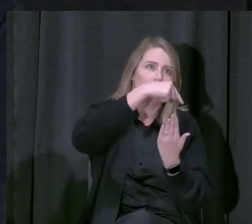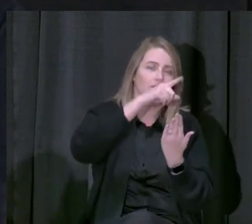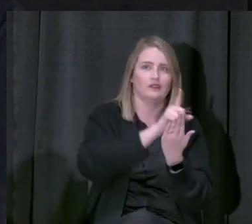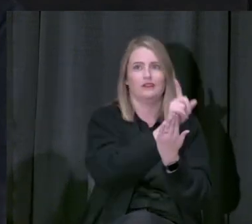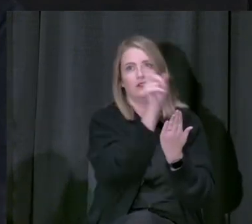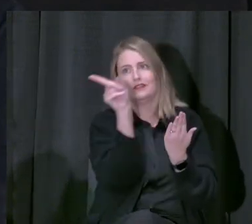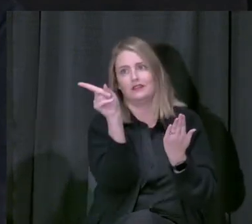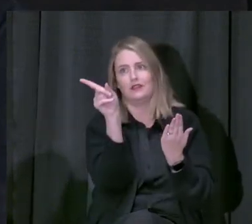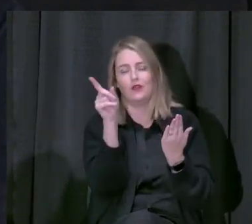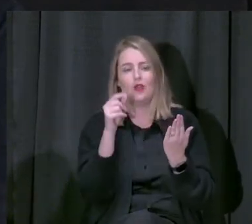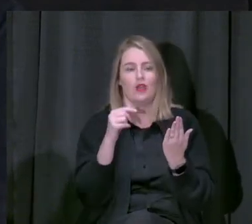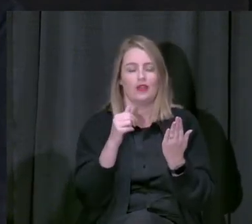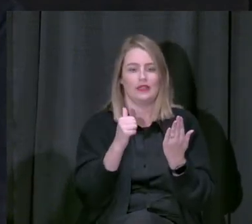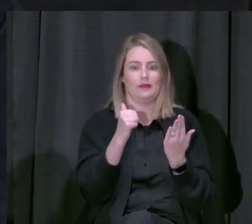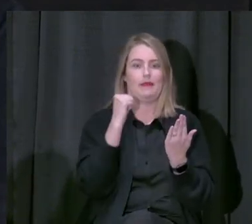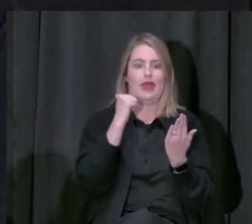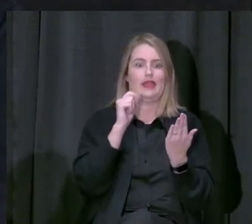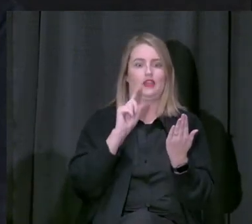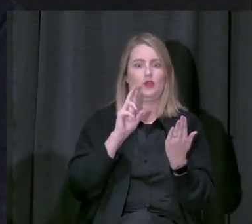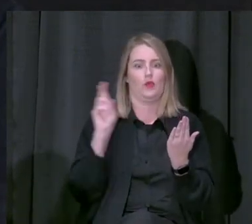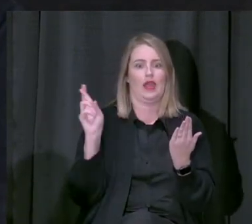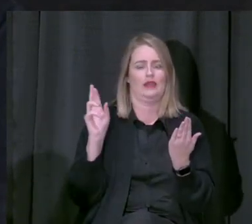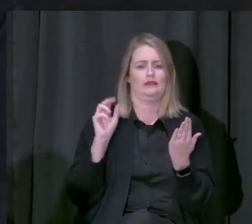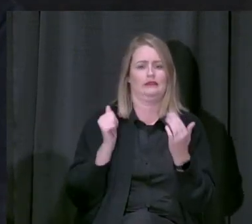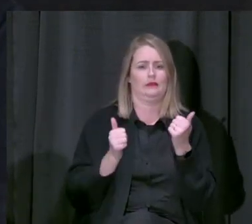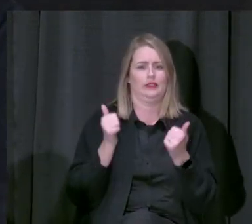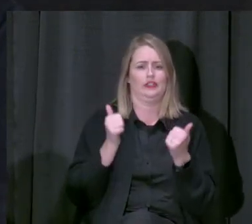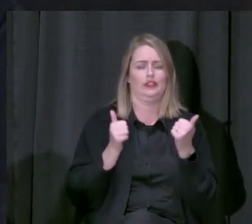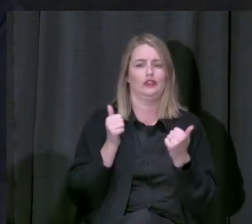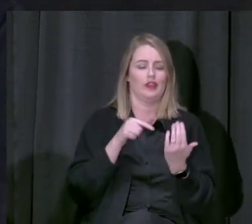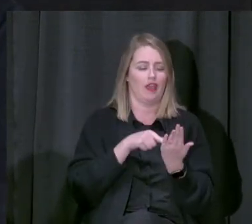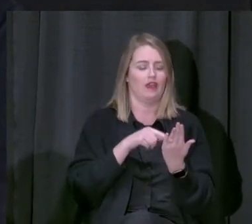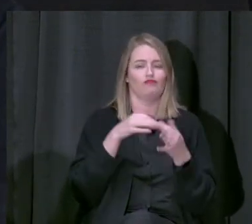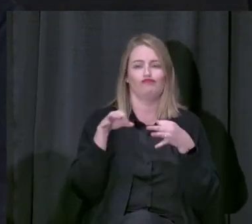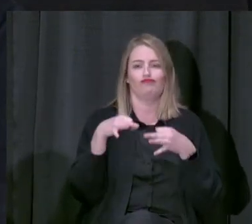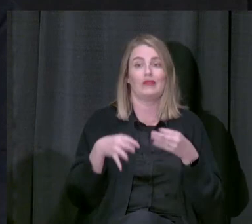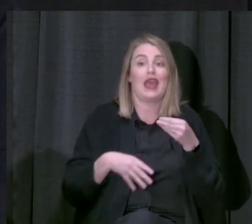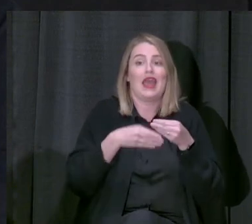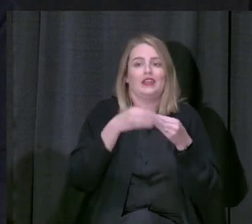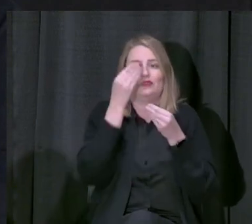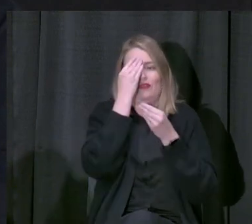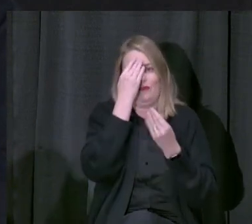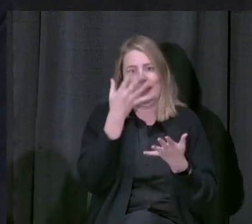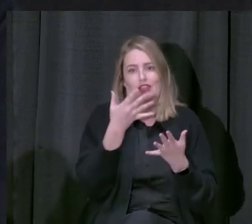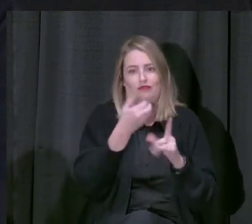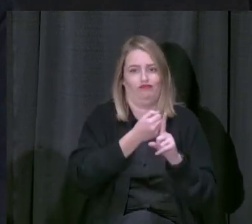go behind you to your right, you're thinking, trying to figure out where that is. This helps you with that extra information.